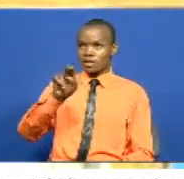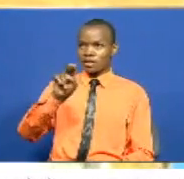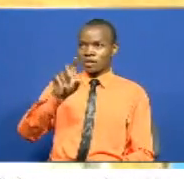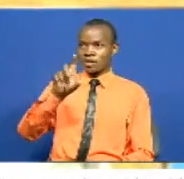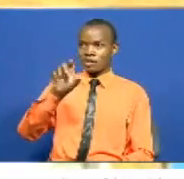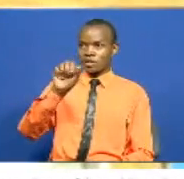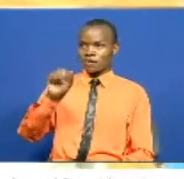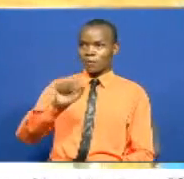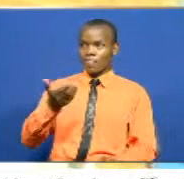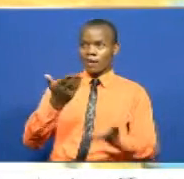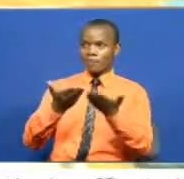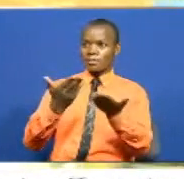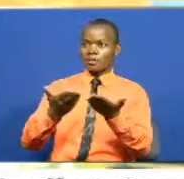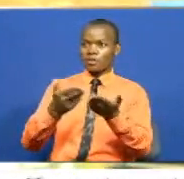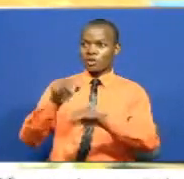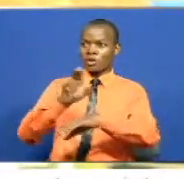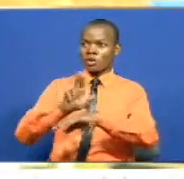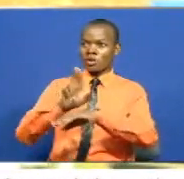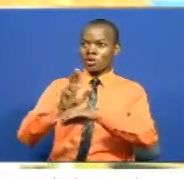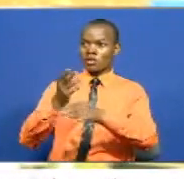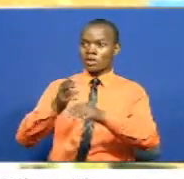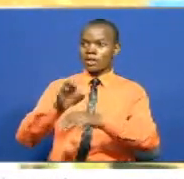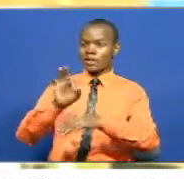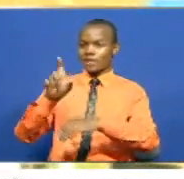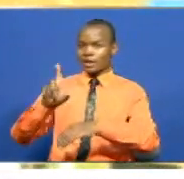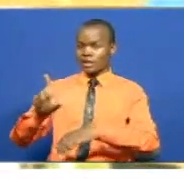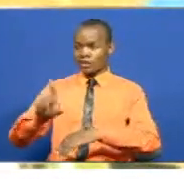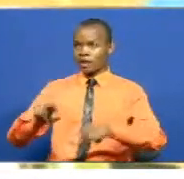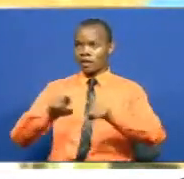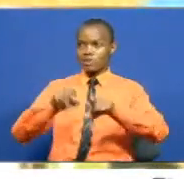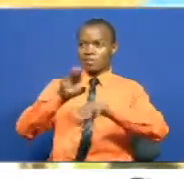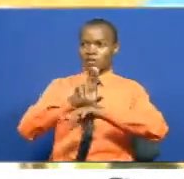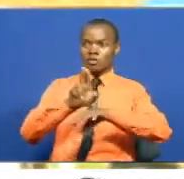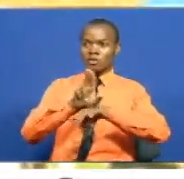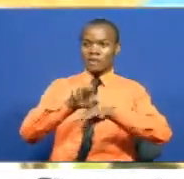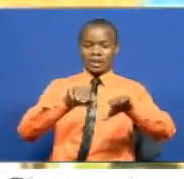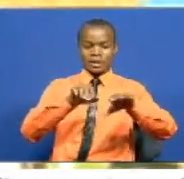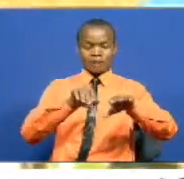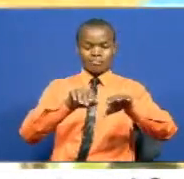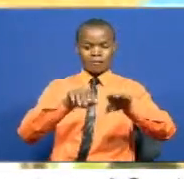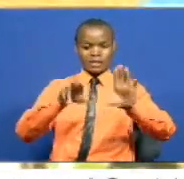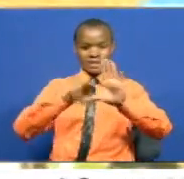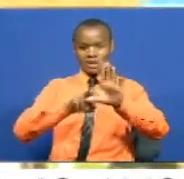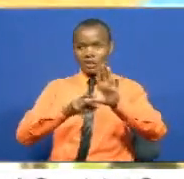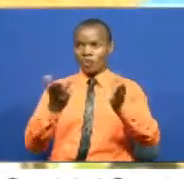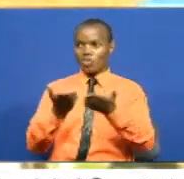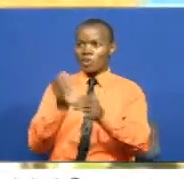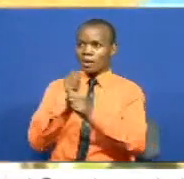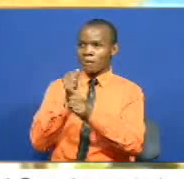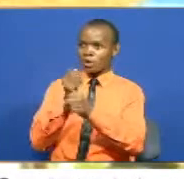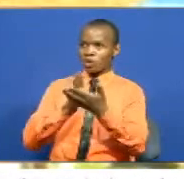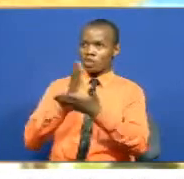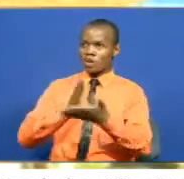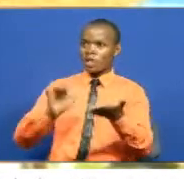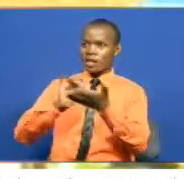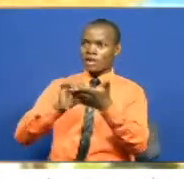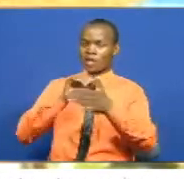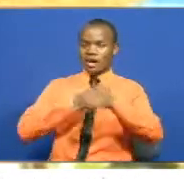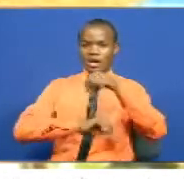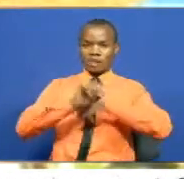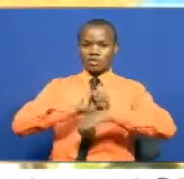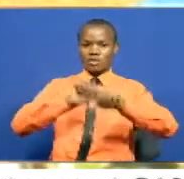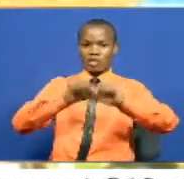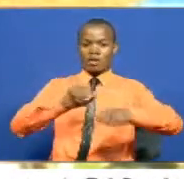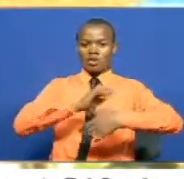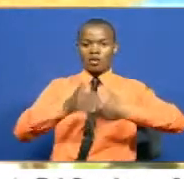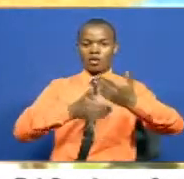this side, 3 liters on this side, using their own sofa set chairs where they can, to make sure they do all the stretches that we